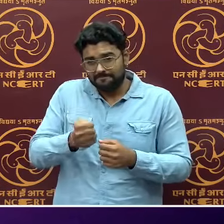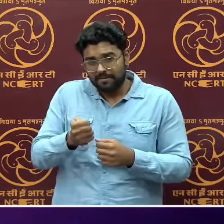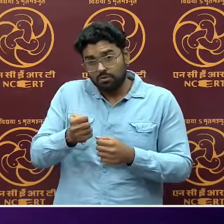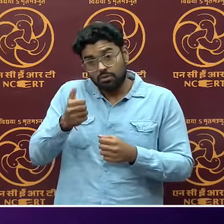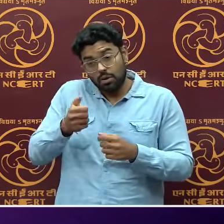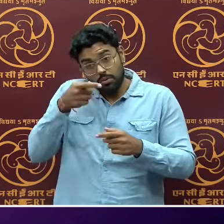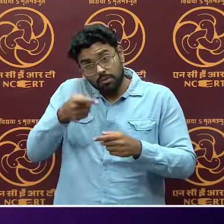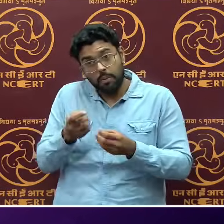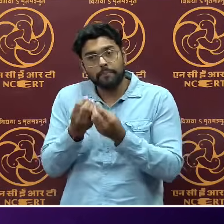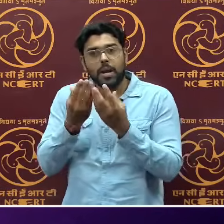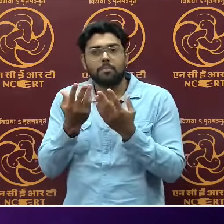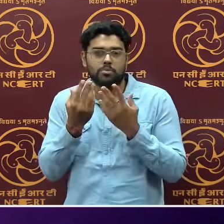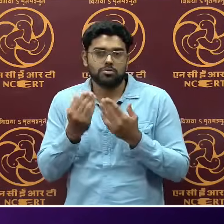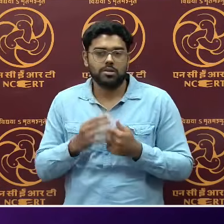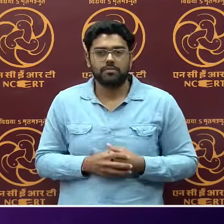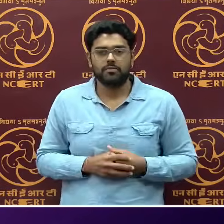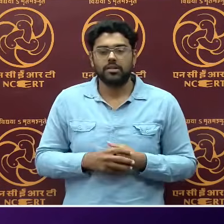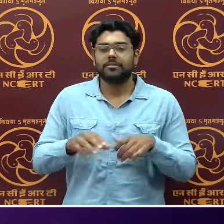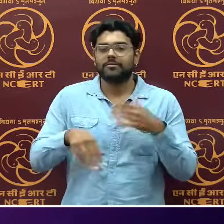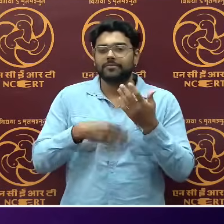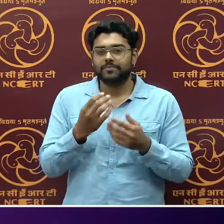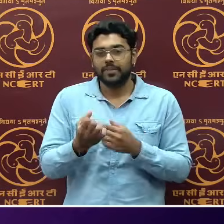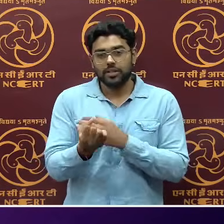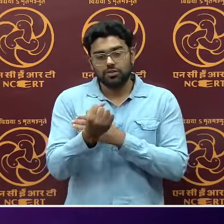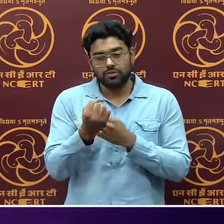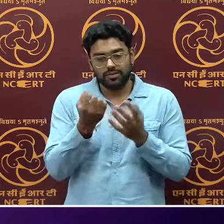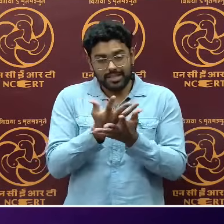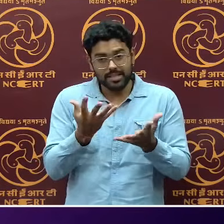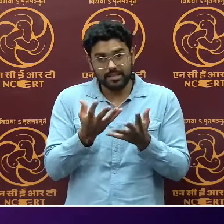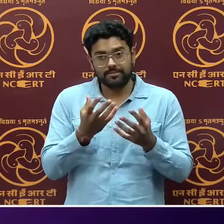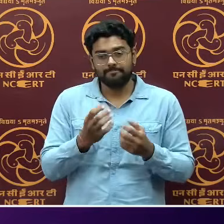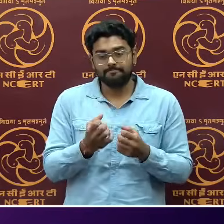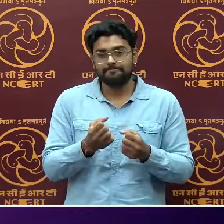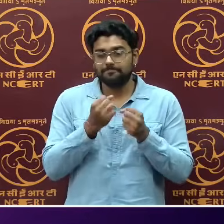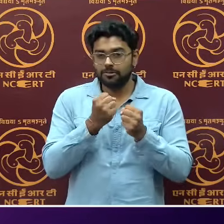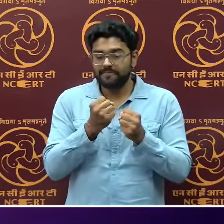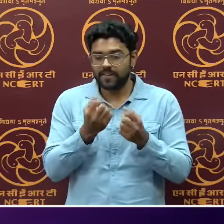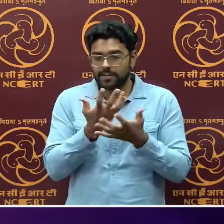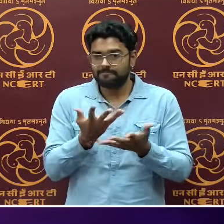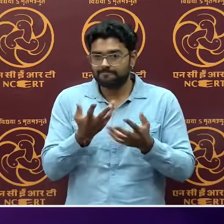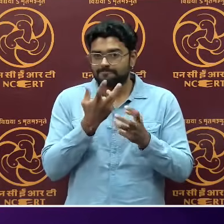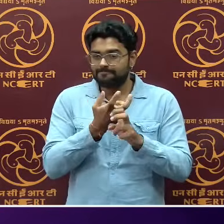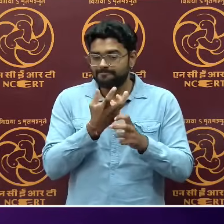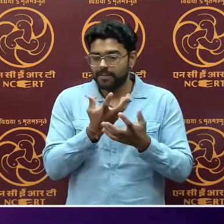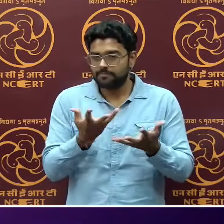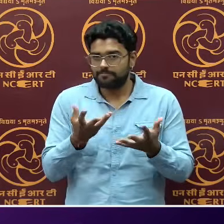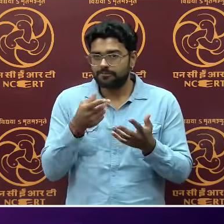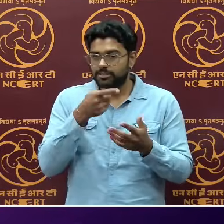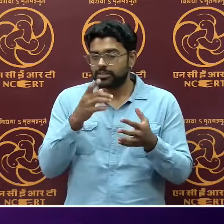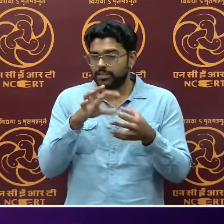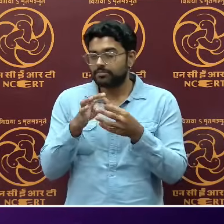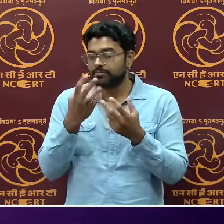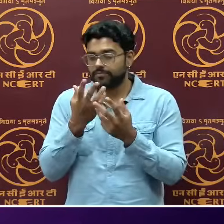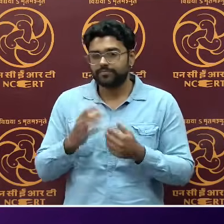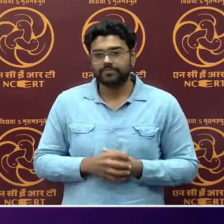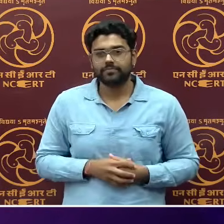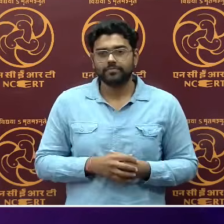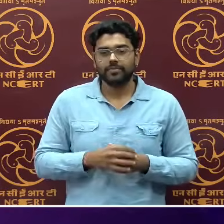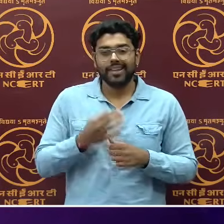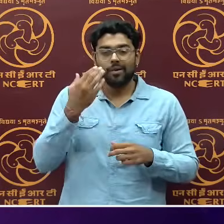on that. Exactly. Next we have solid in gas, right? So when solid particles are